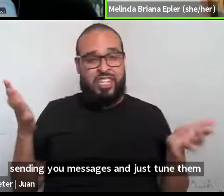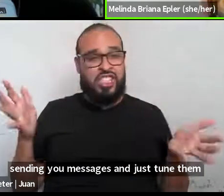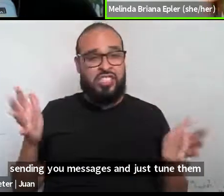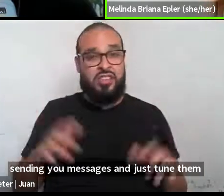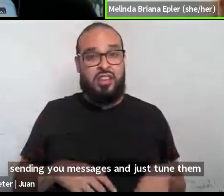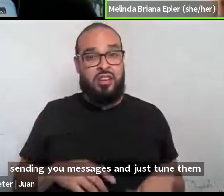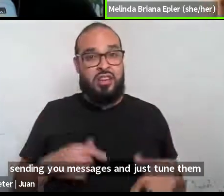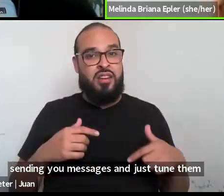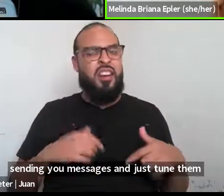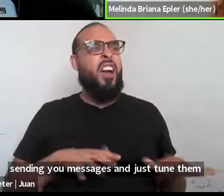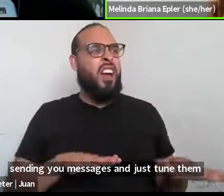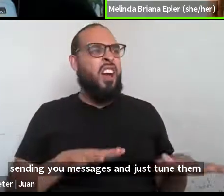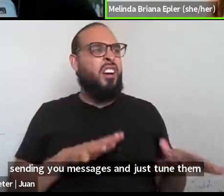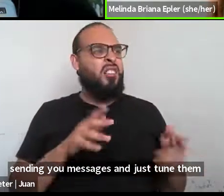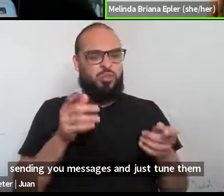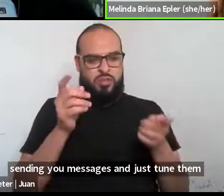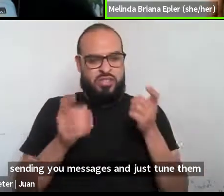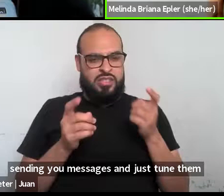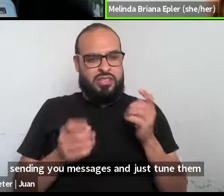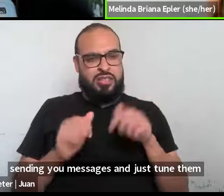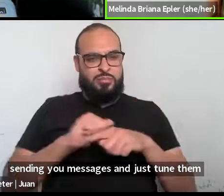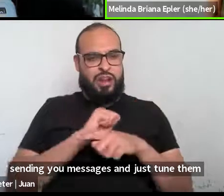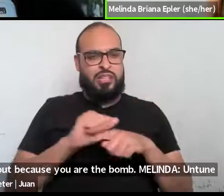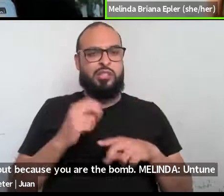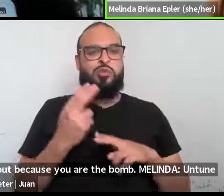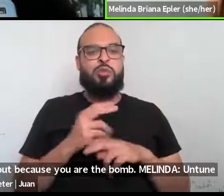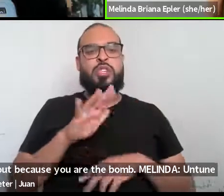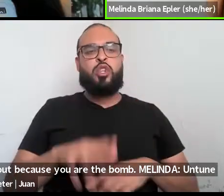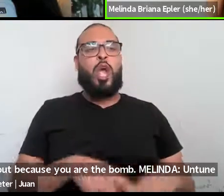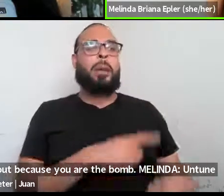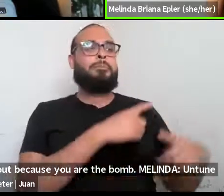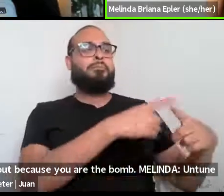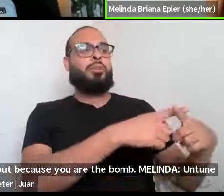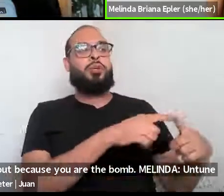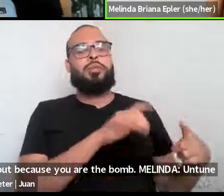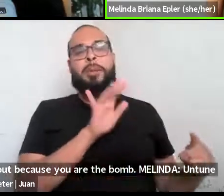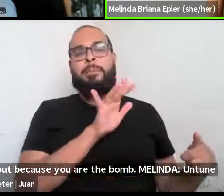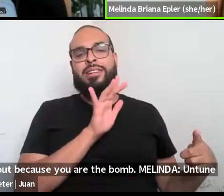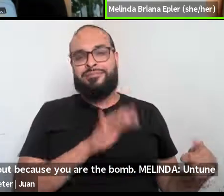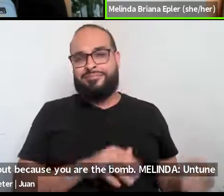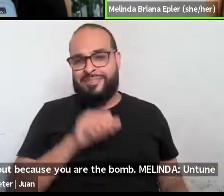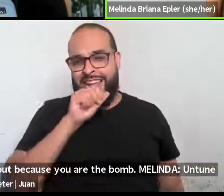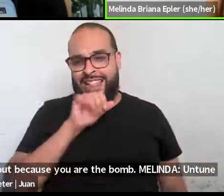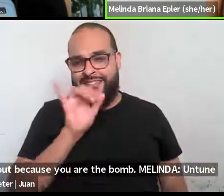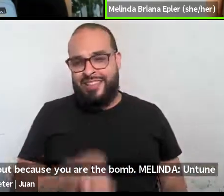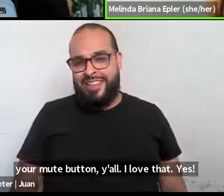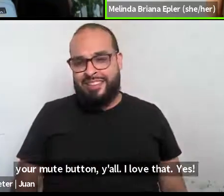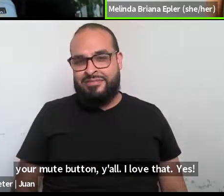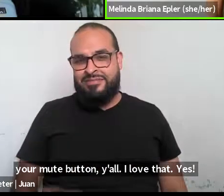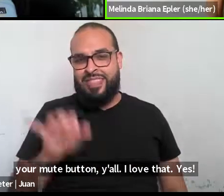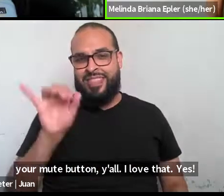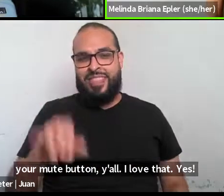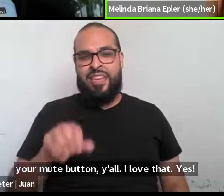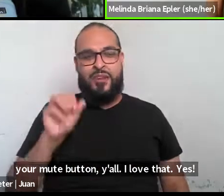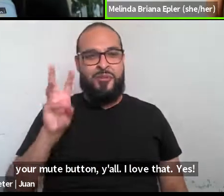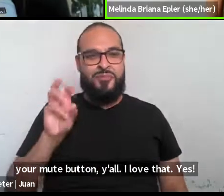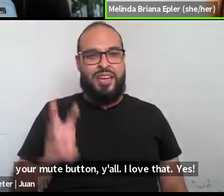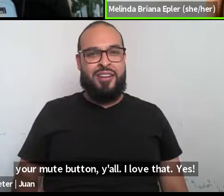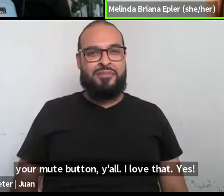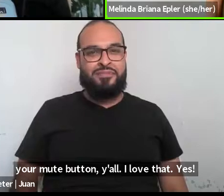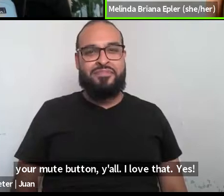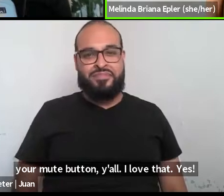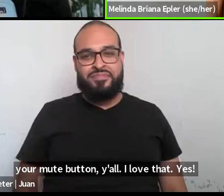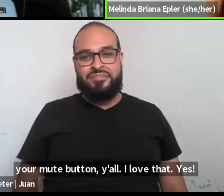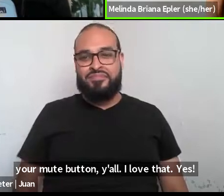Fine tune your mute button, y'all. I love that. Yes. Yeah. Wow. Mm.